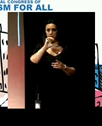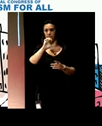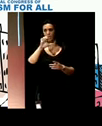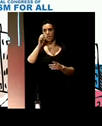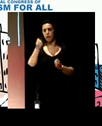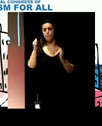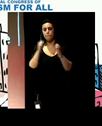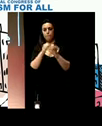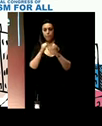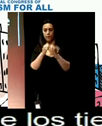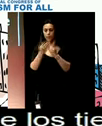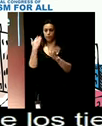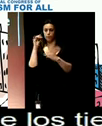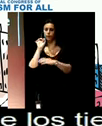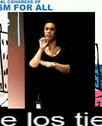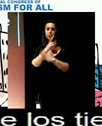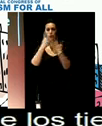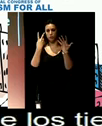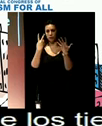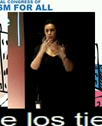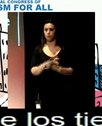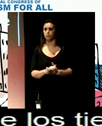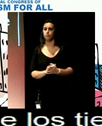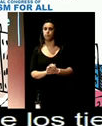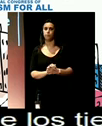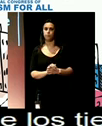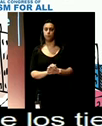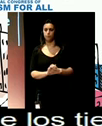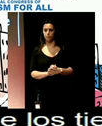The walls from the time of King Herod,